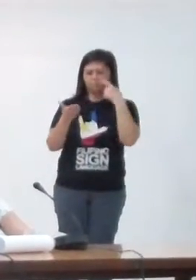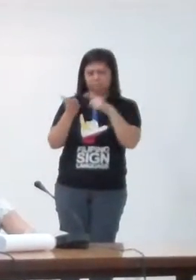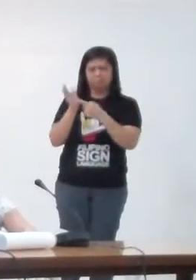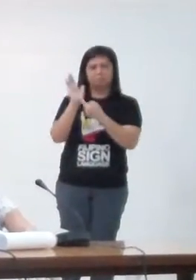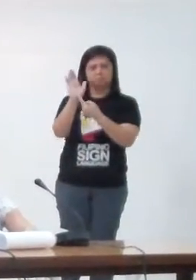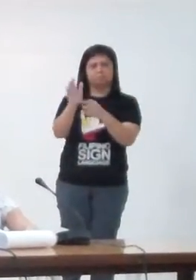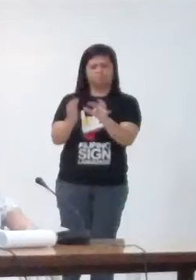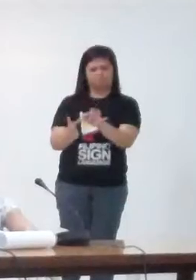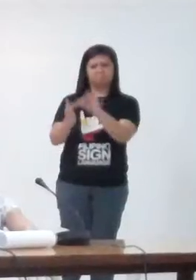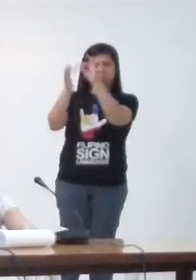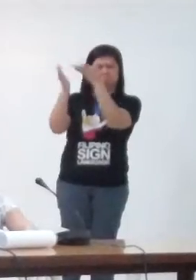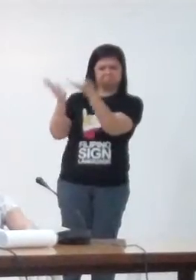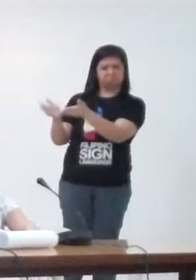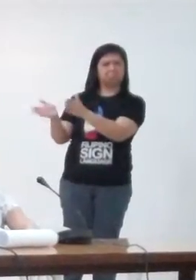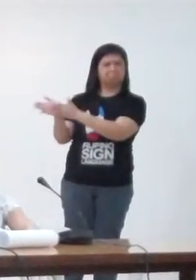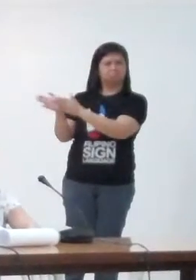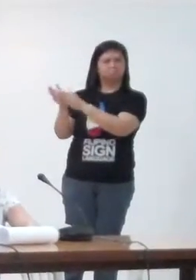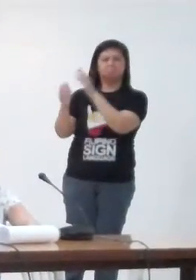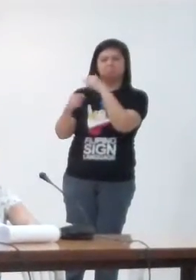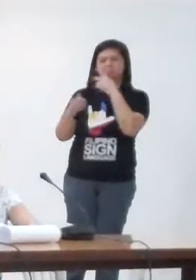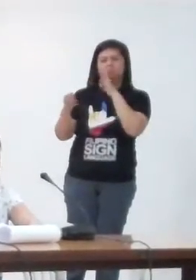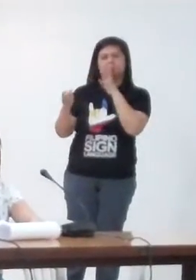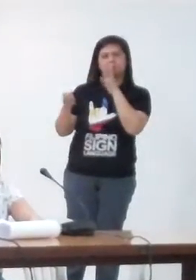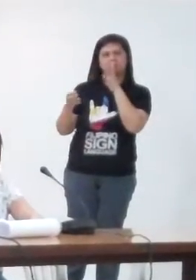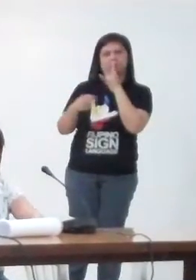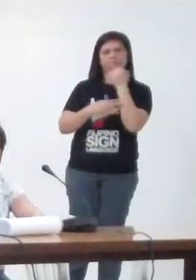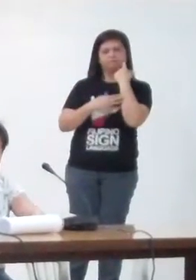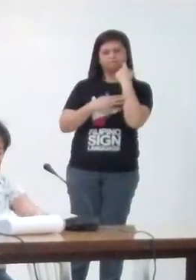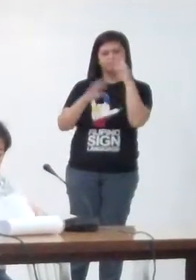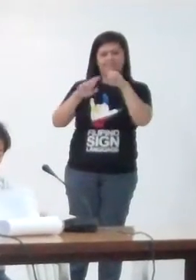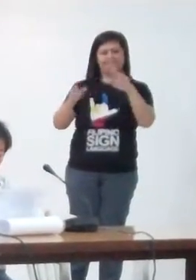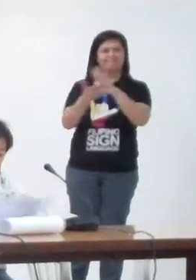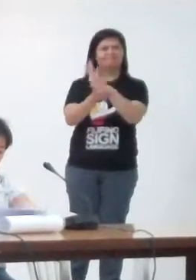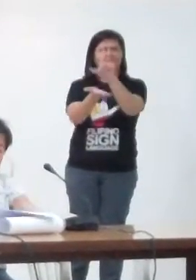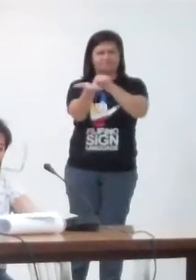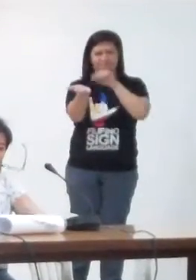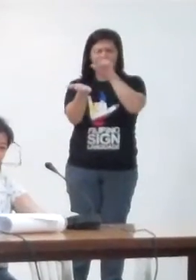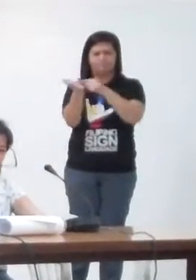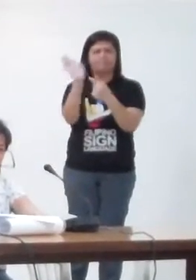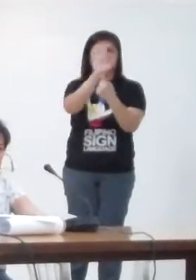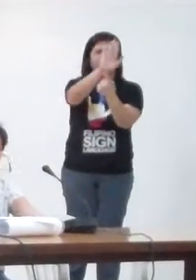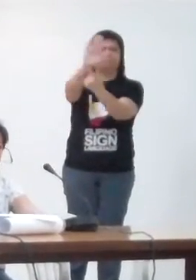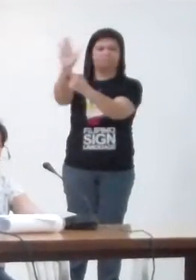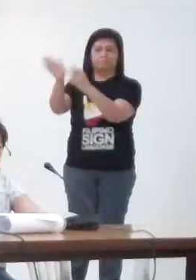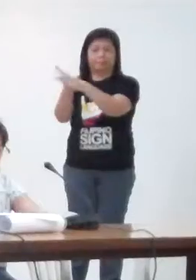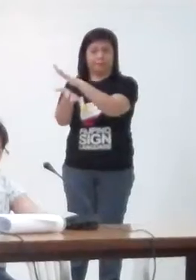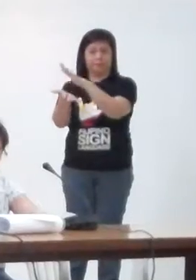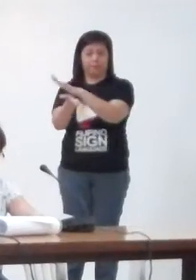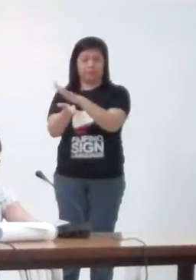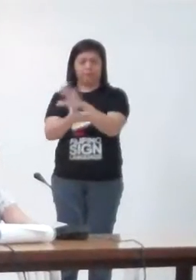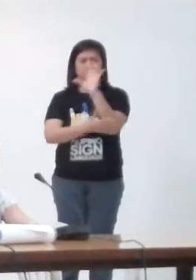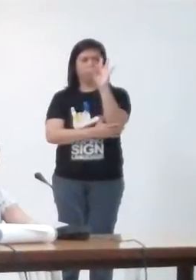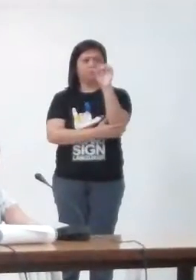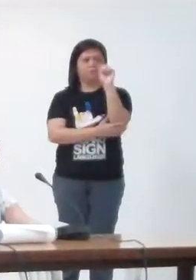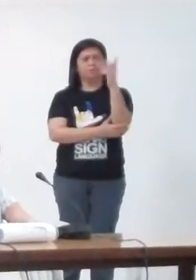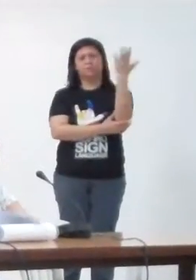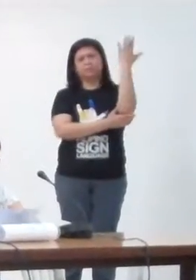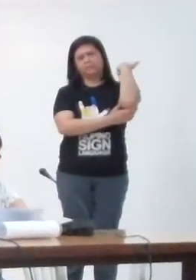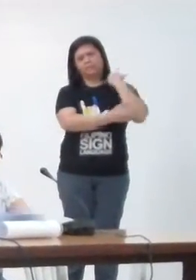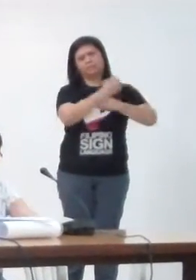with distinction. In our statement, we list research publications and presentation papers on FSL for the